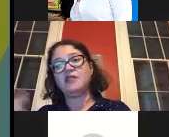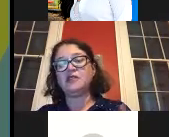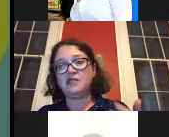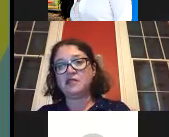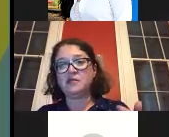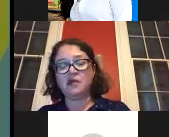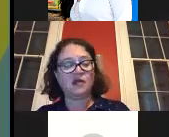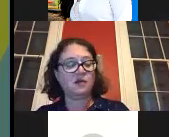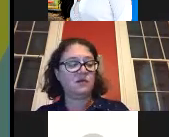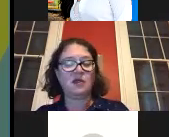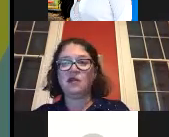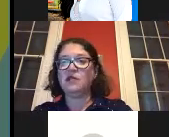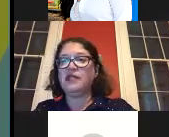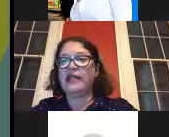There's